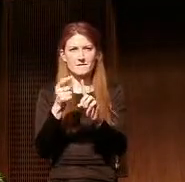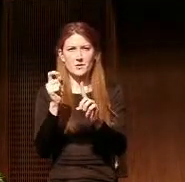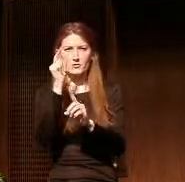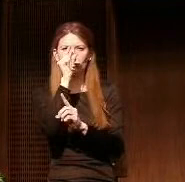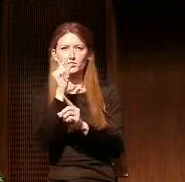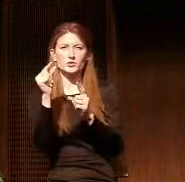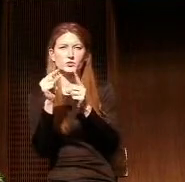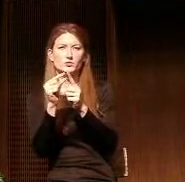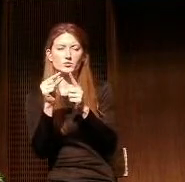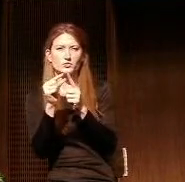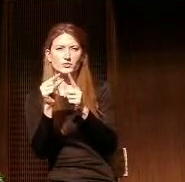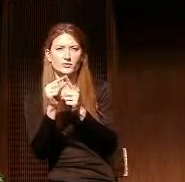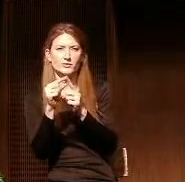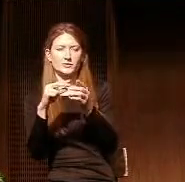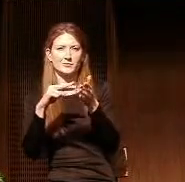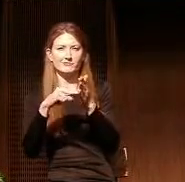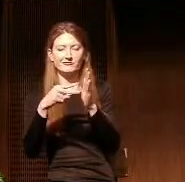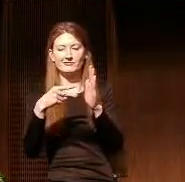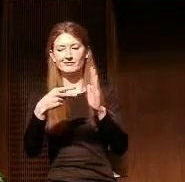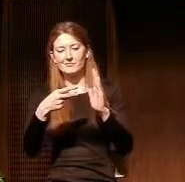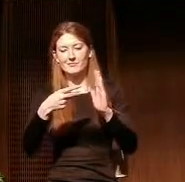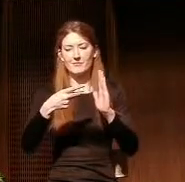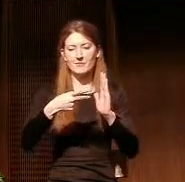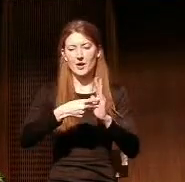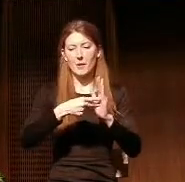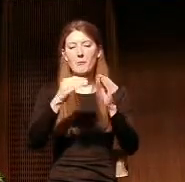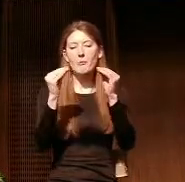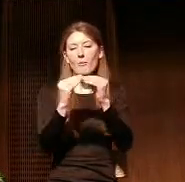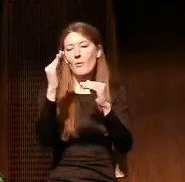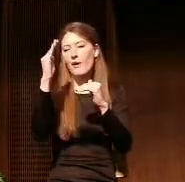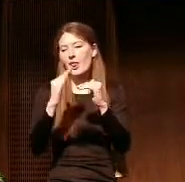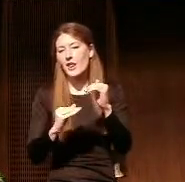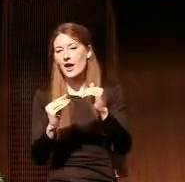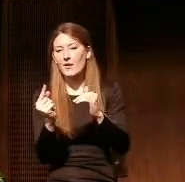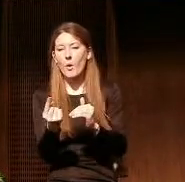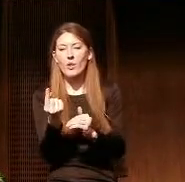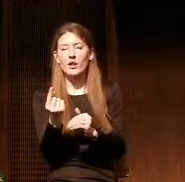word that communicates more than just work.